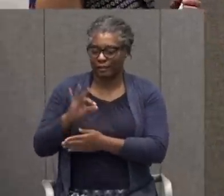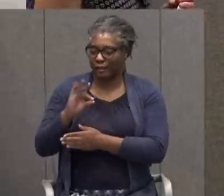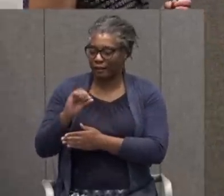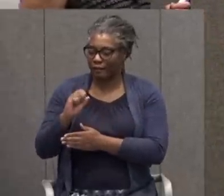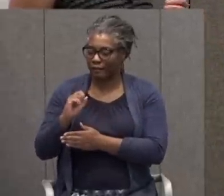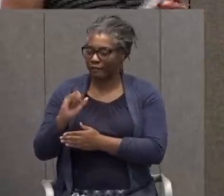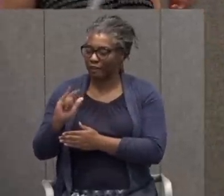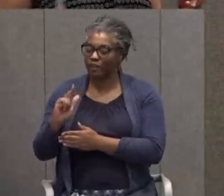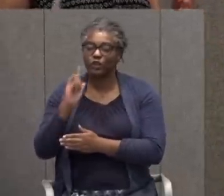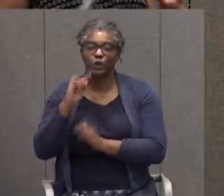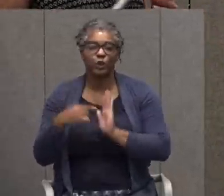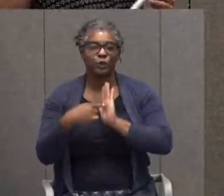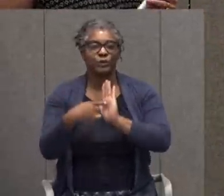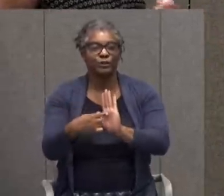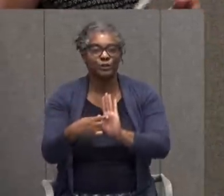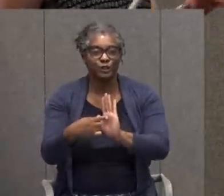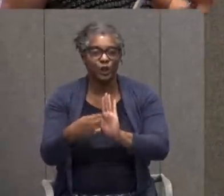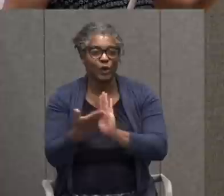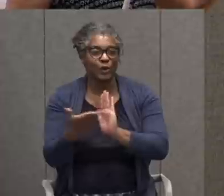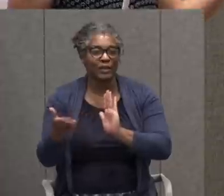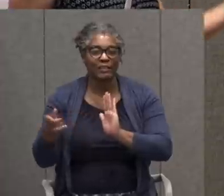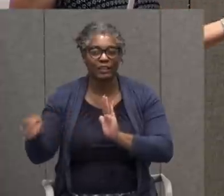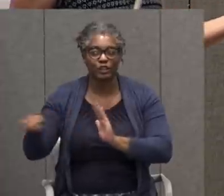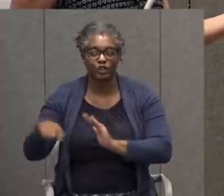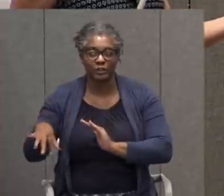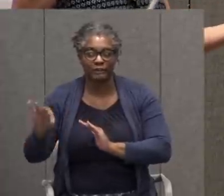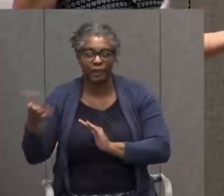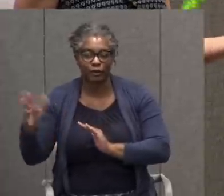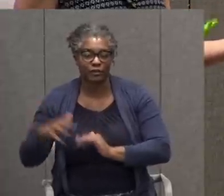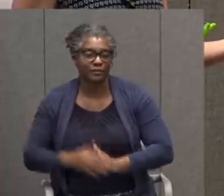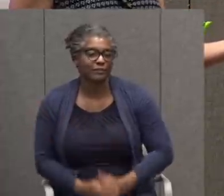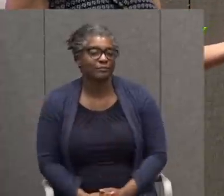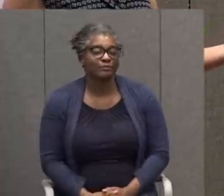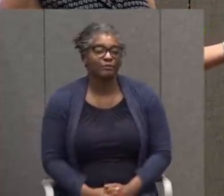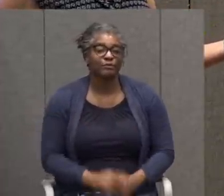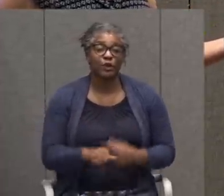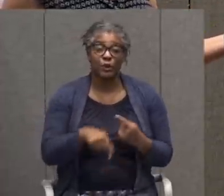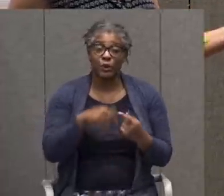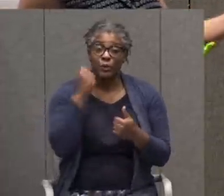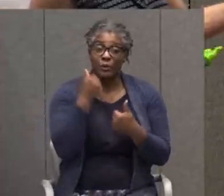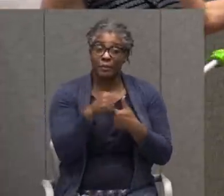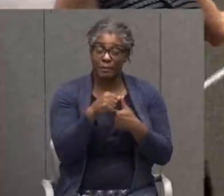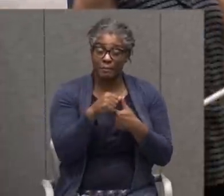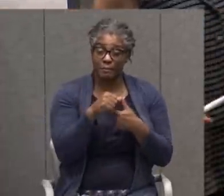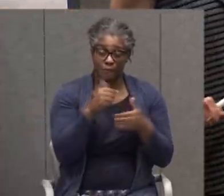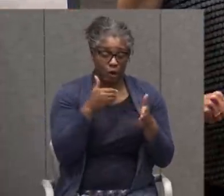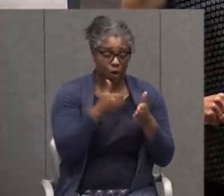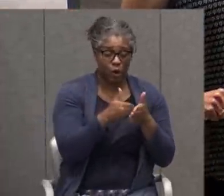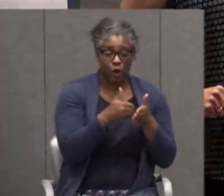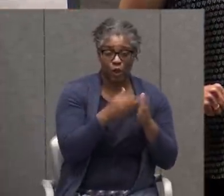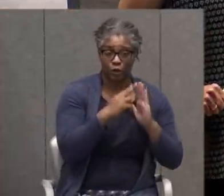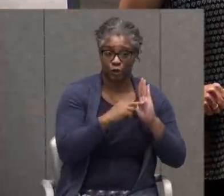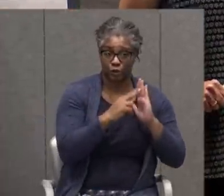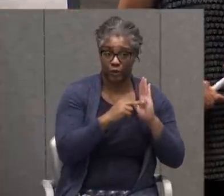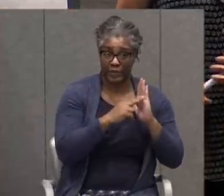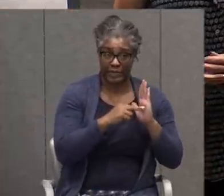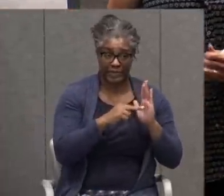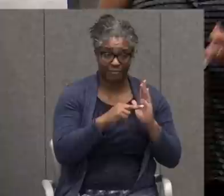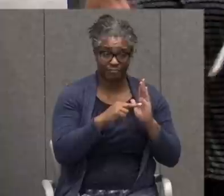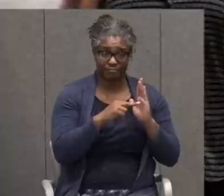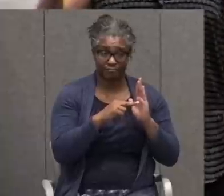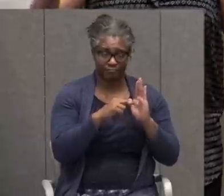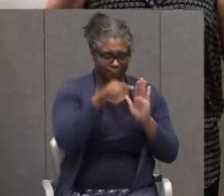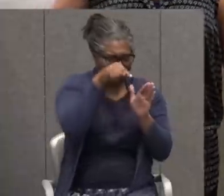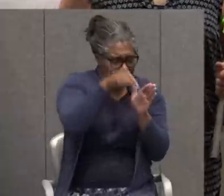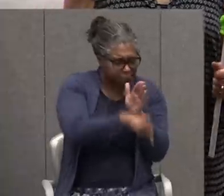found. All right, let's get started. Remember, when we do a close reading, we're going to read it more than once.